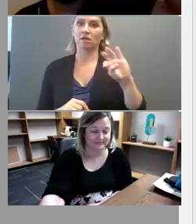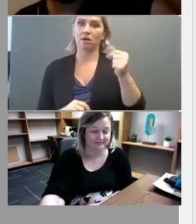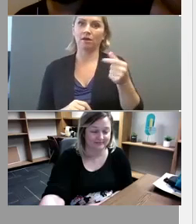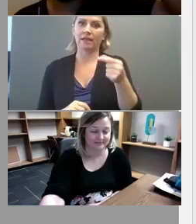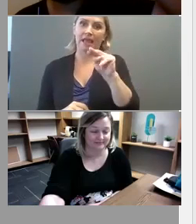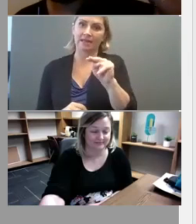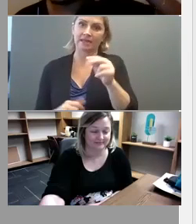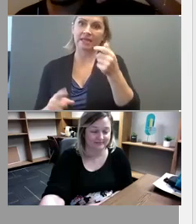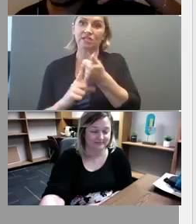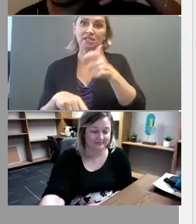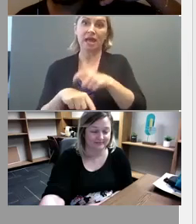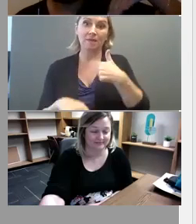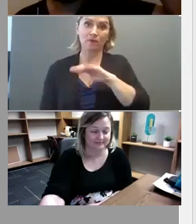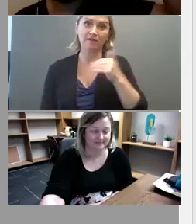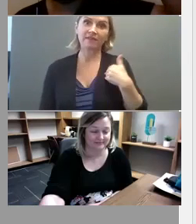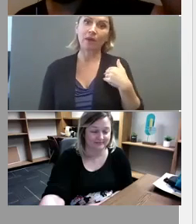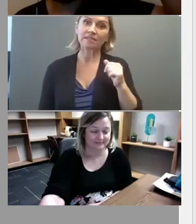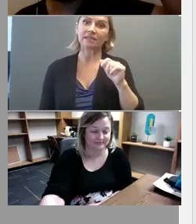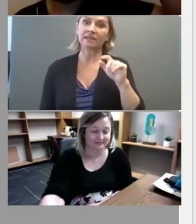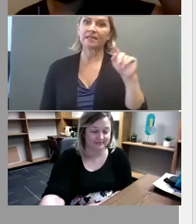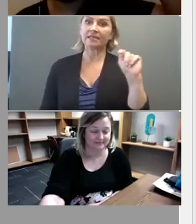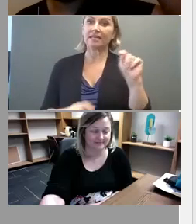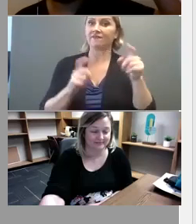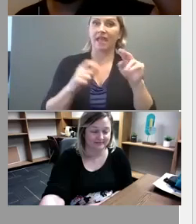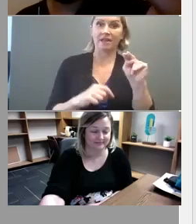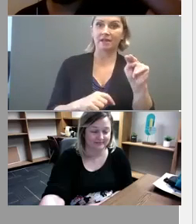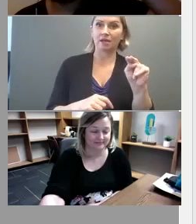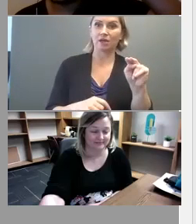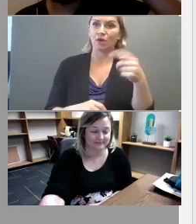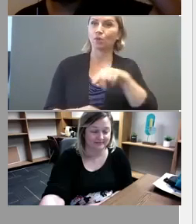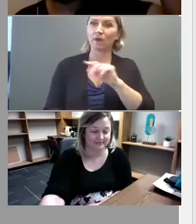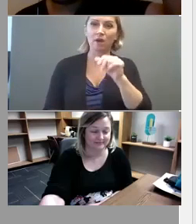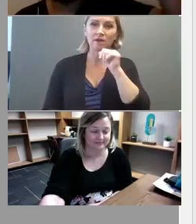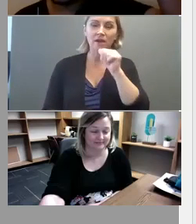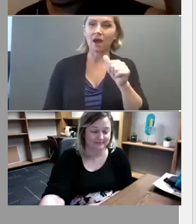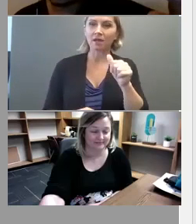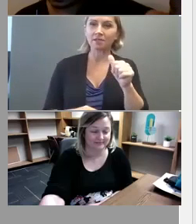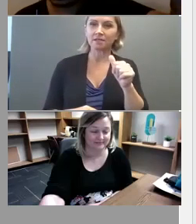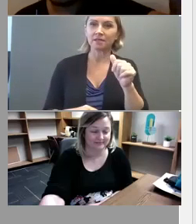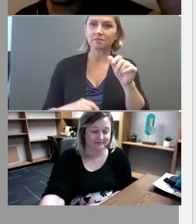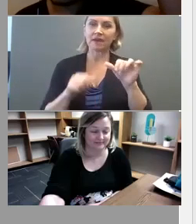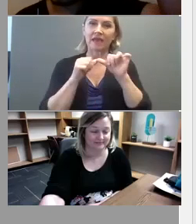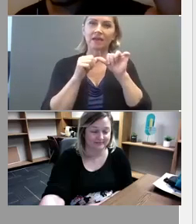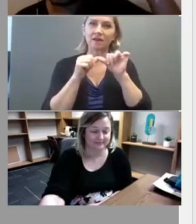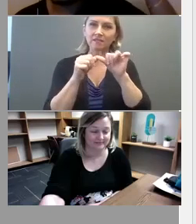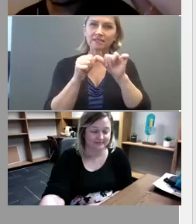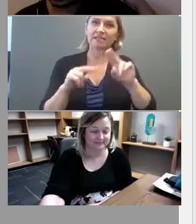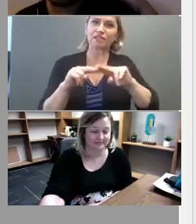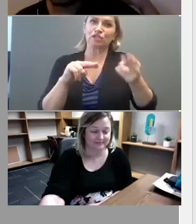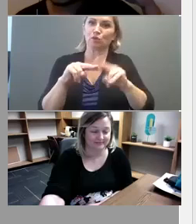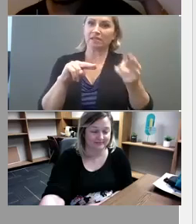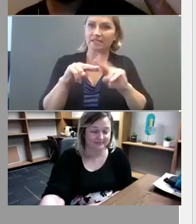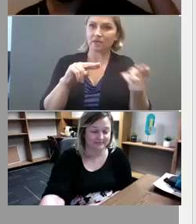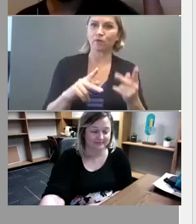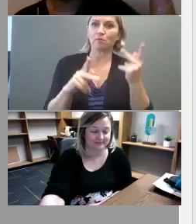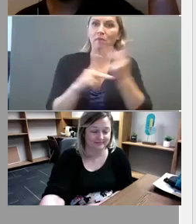n. And since this was C of n, we are not multiplying by a constant that is decreasing every time. We are multiplying by a